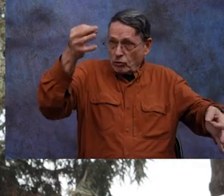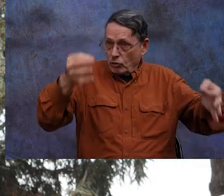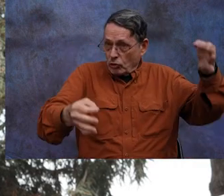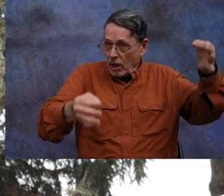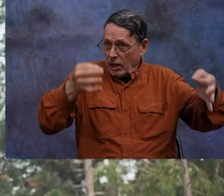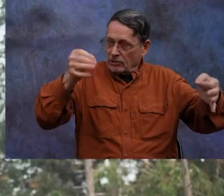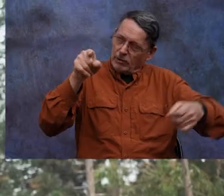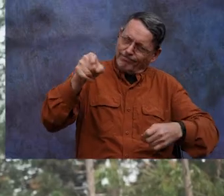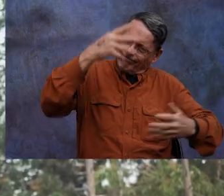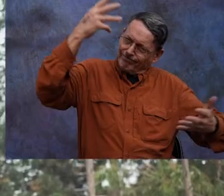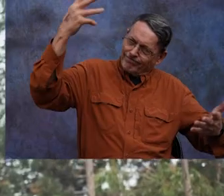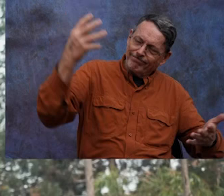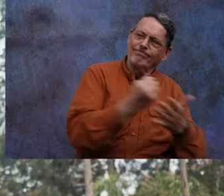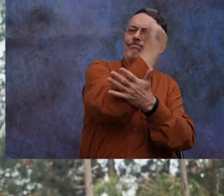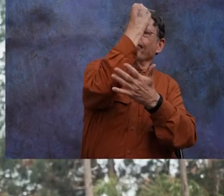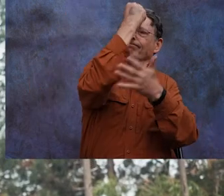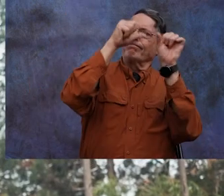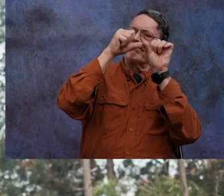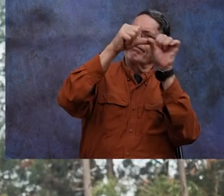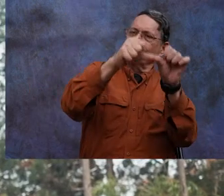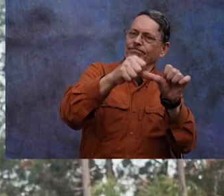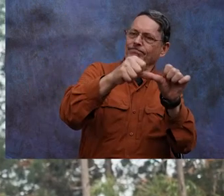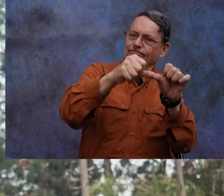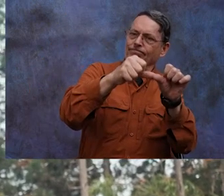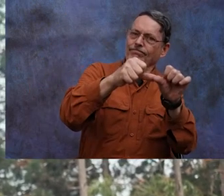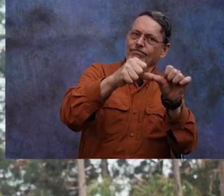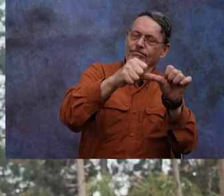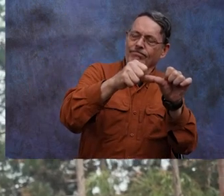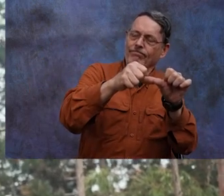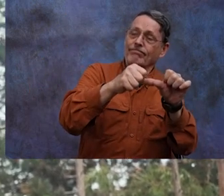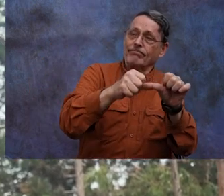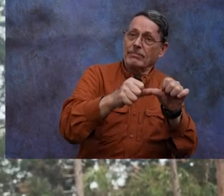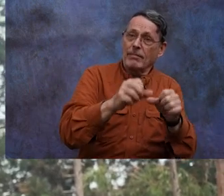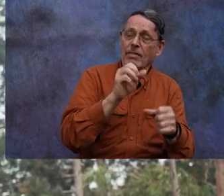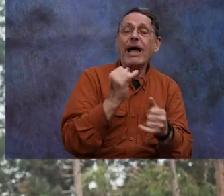justice to prevail. That last one more time.